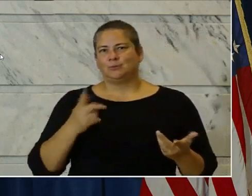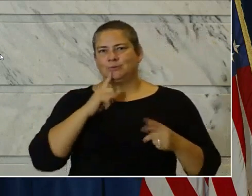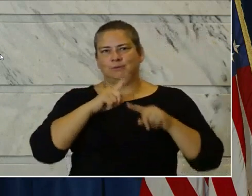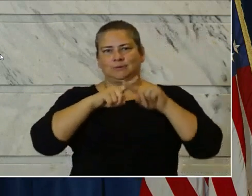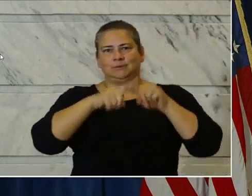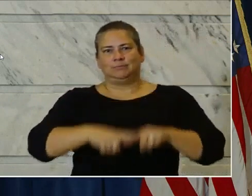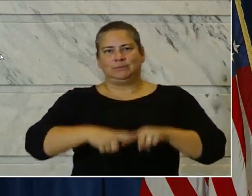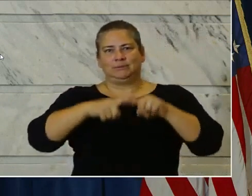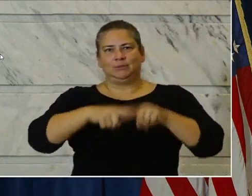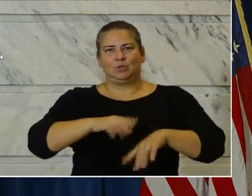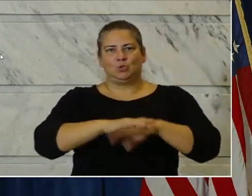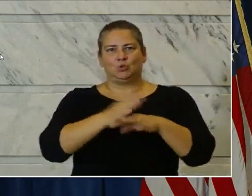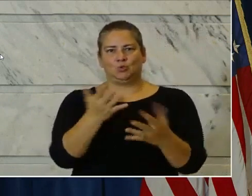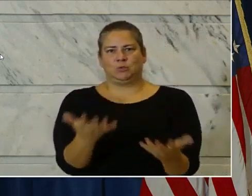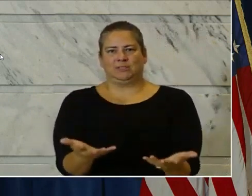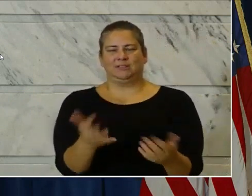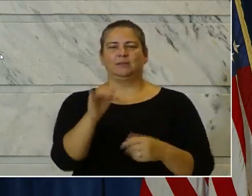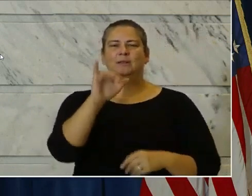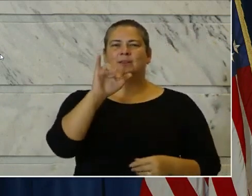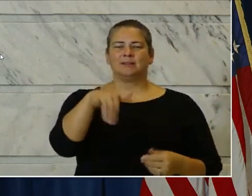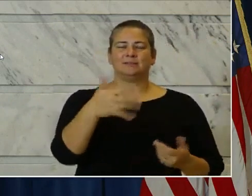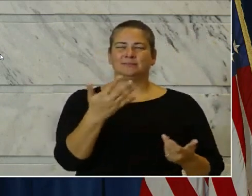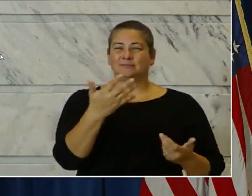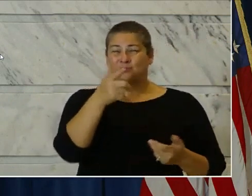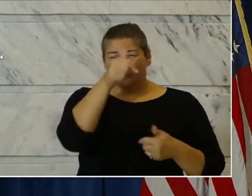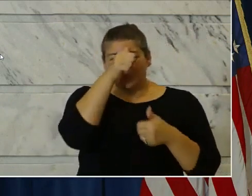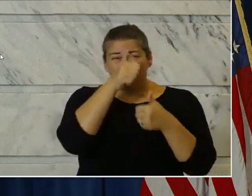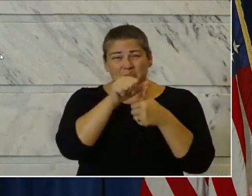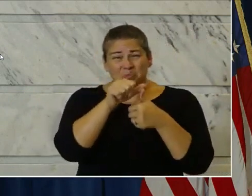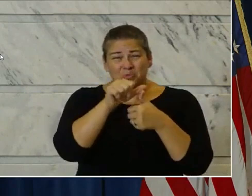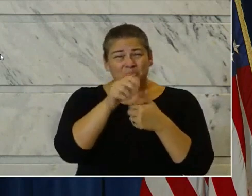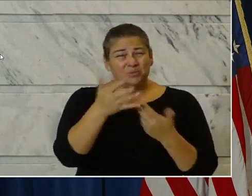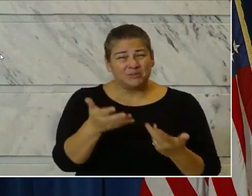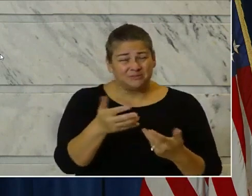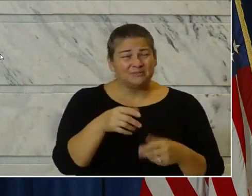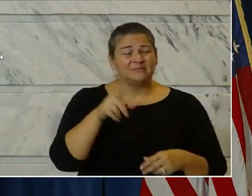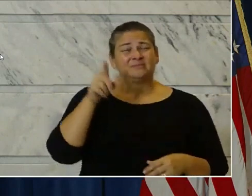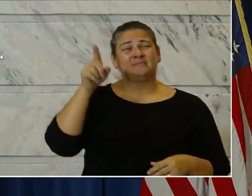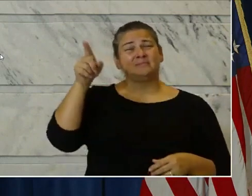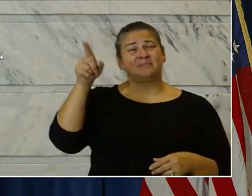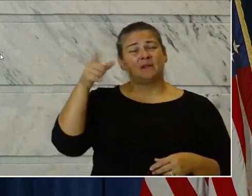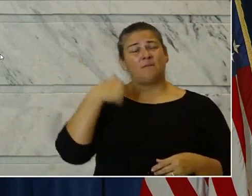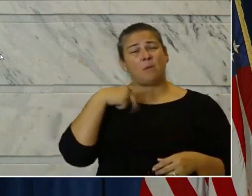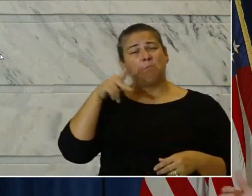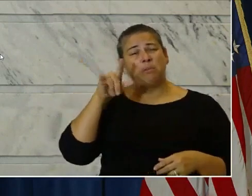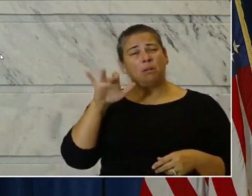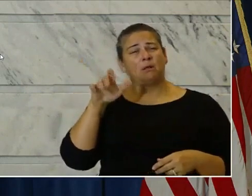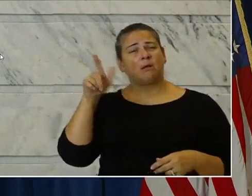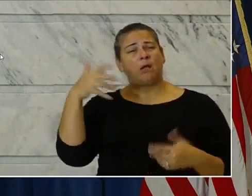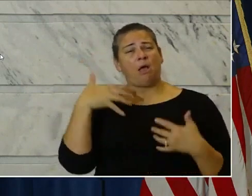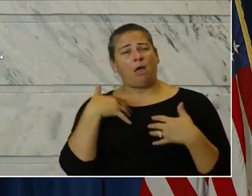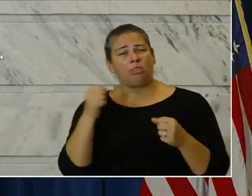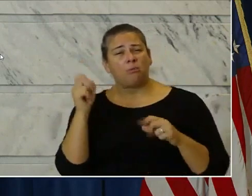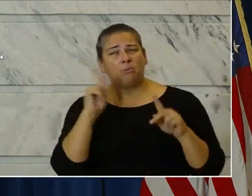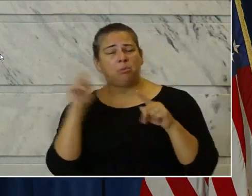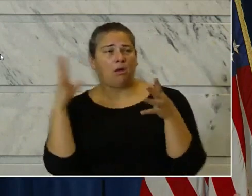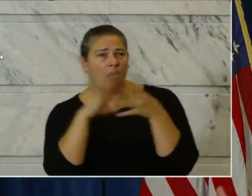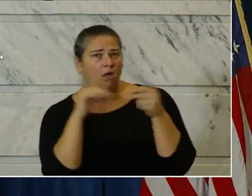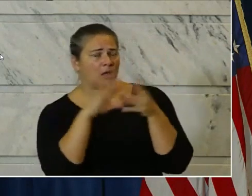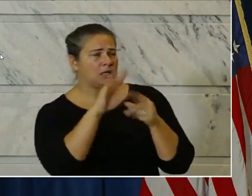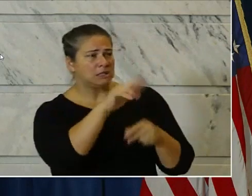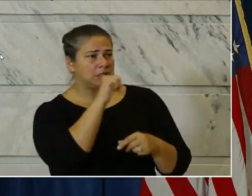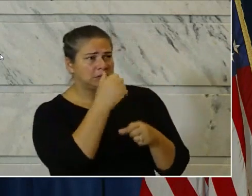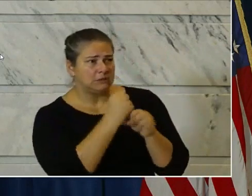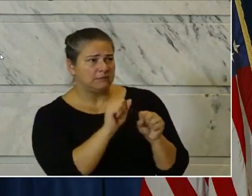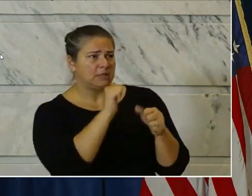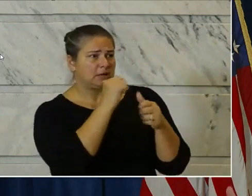But let's remember, if we have all the scientists and all the public health experts telling you something's not safe right now, then we shouldn't